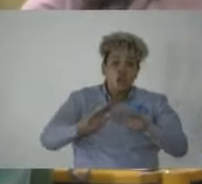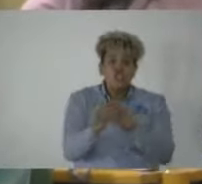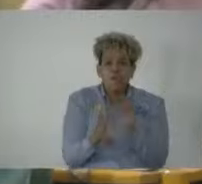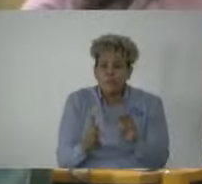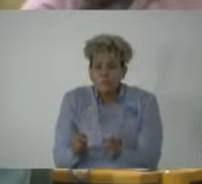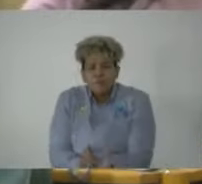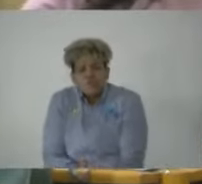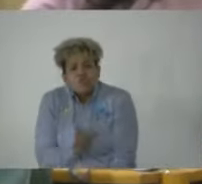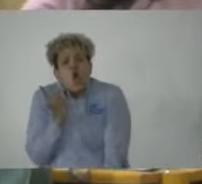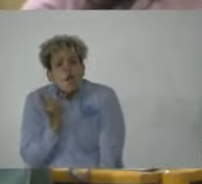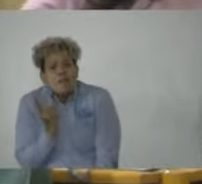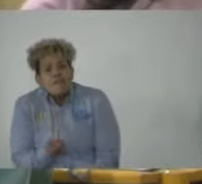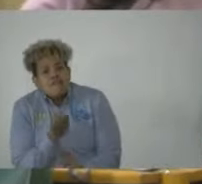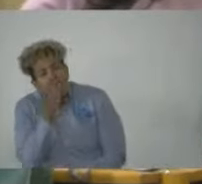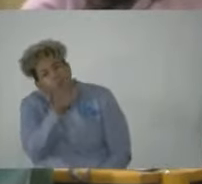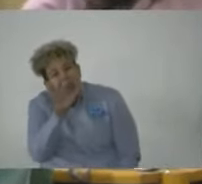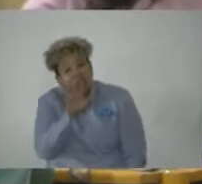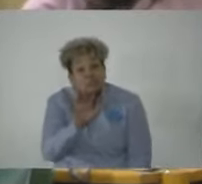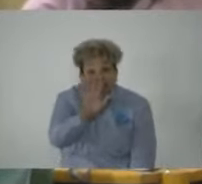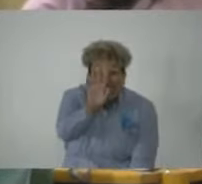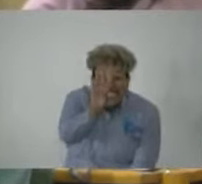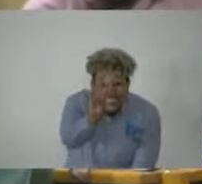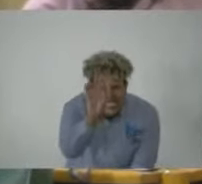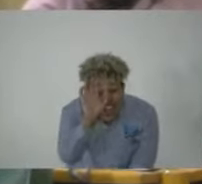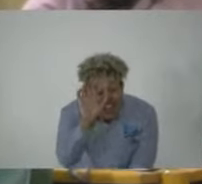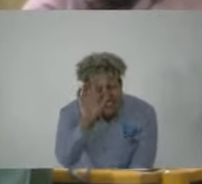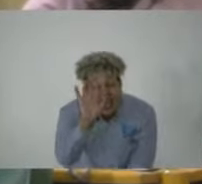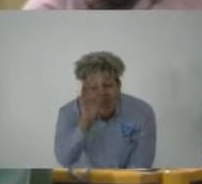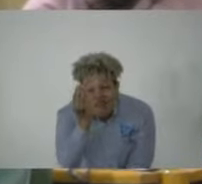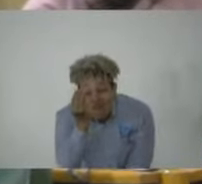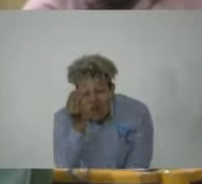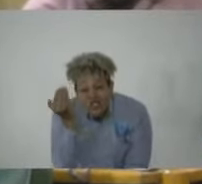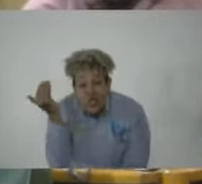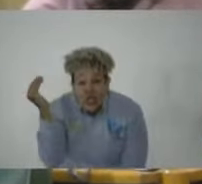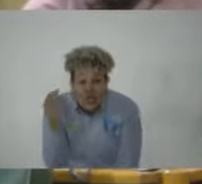nearly doubled from approximately